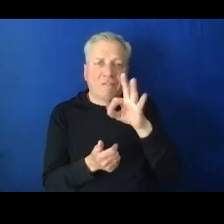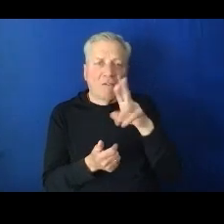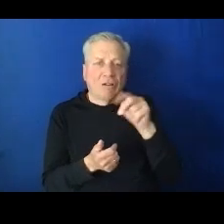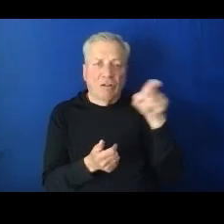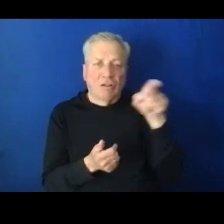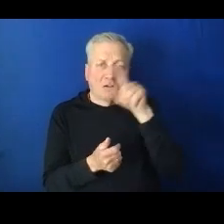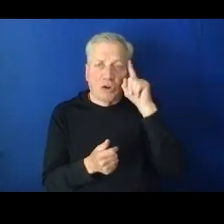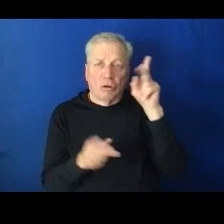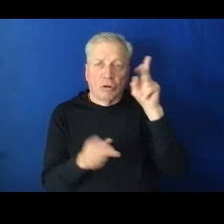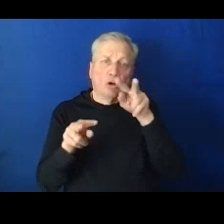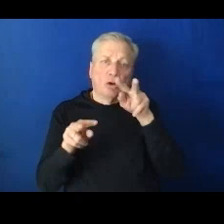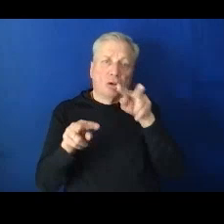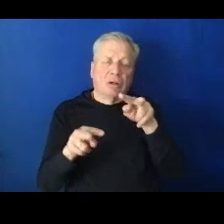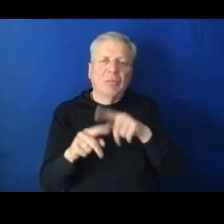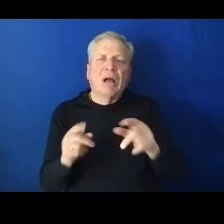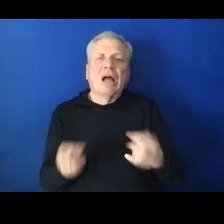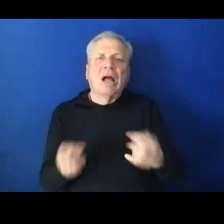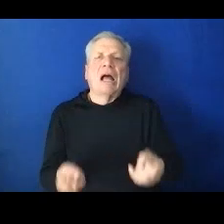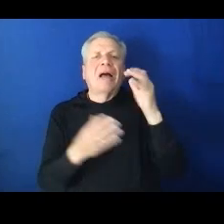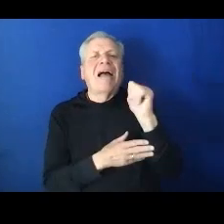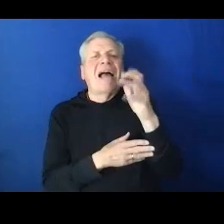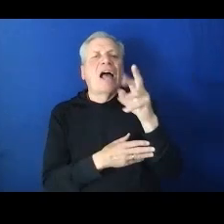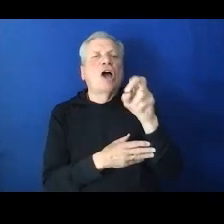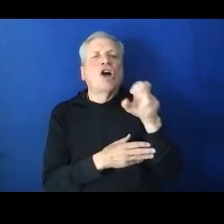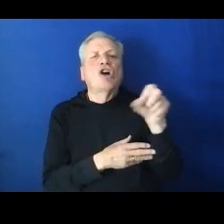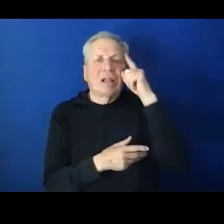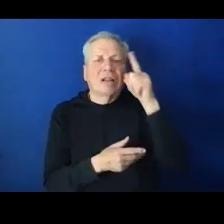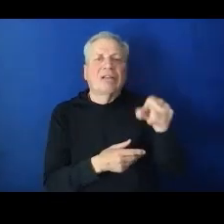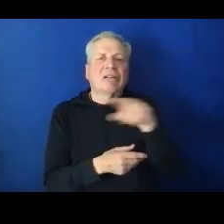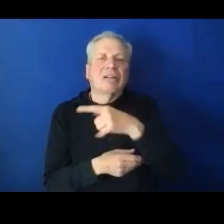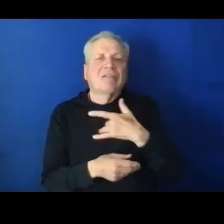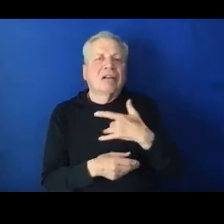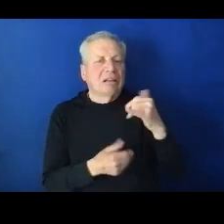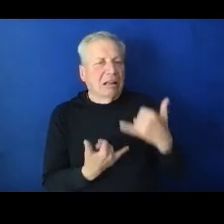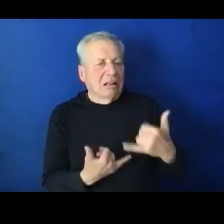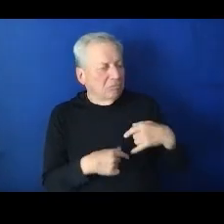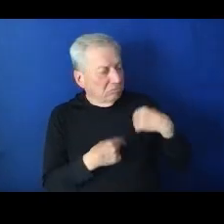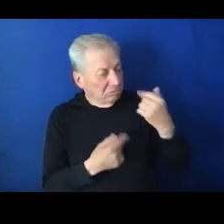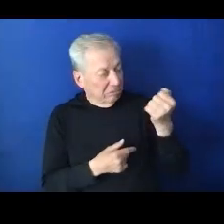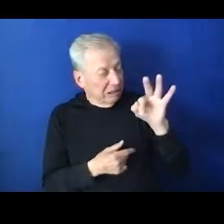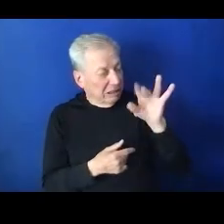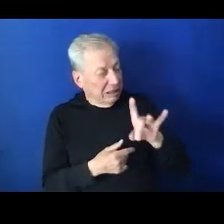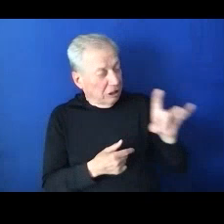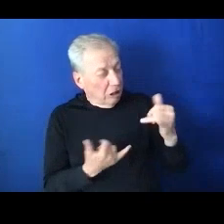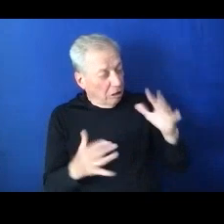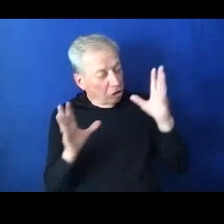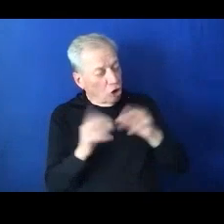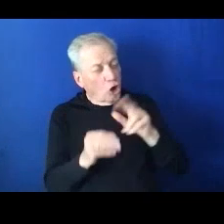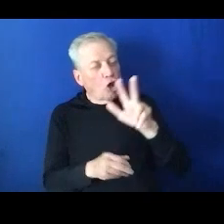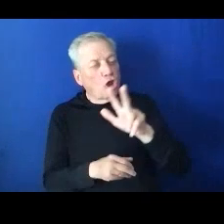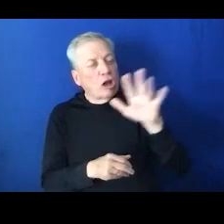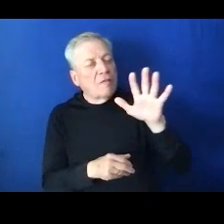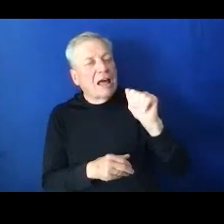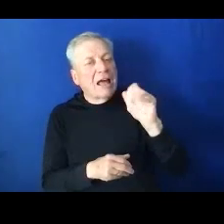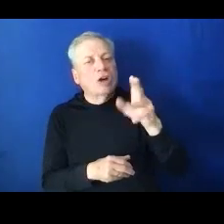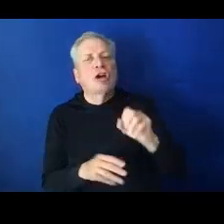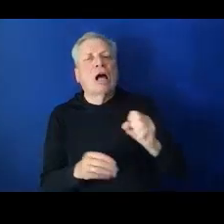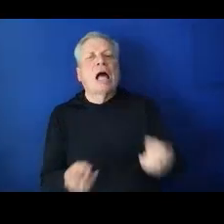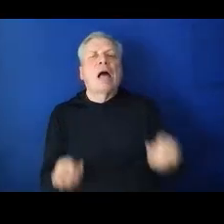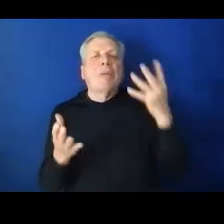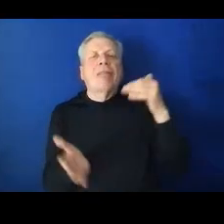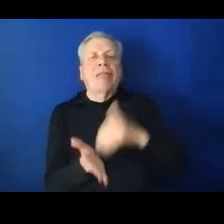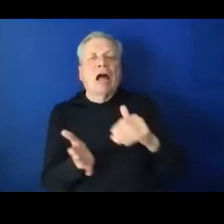but try your best. How many acres do you think we've burned since '88? So in the past 35 years, how many thousand acres of fire do you think we've had in the